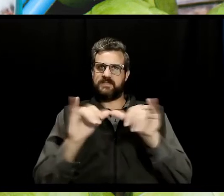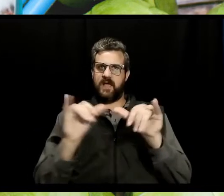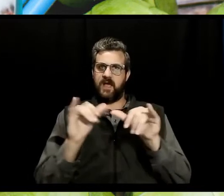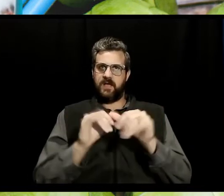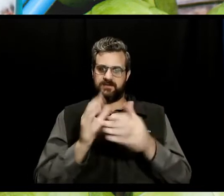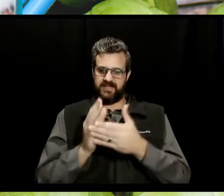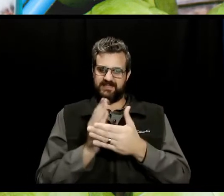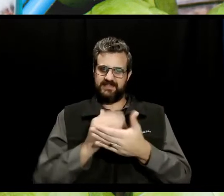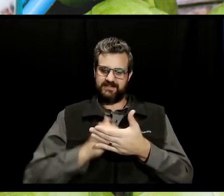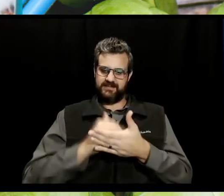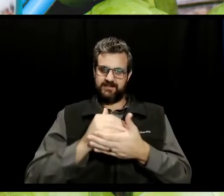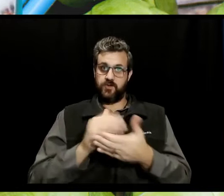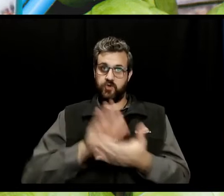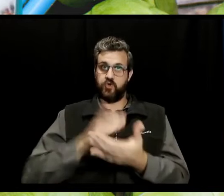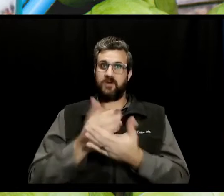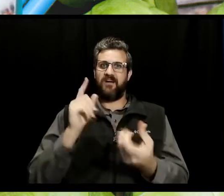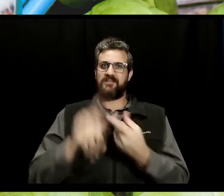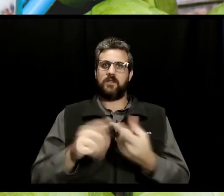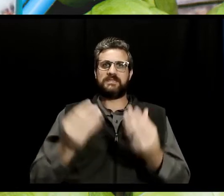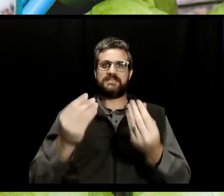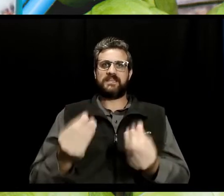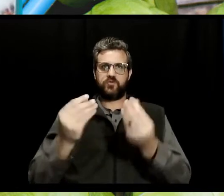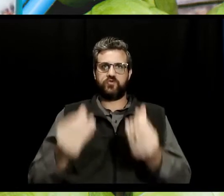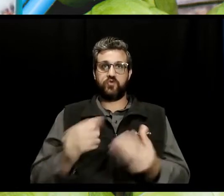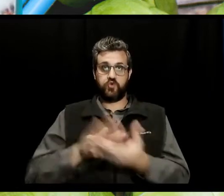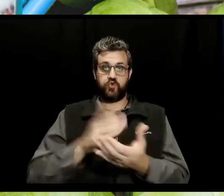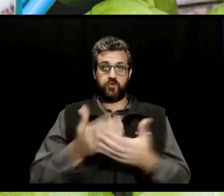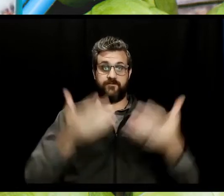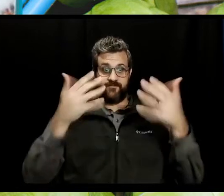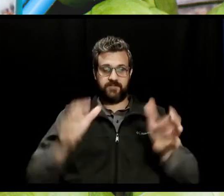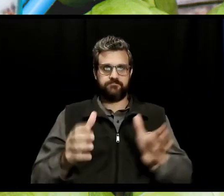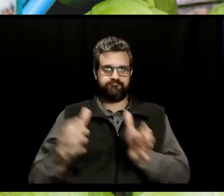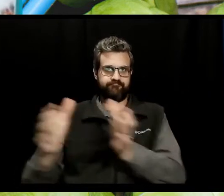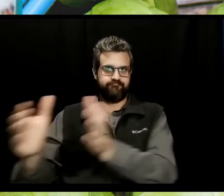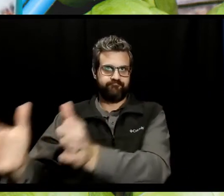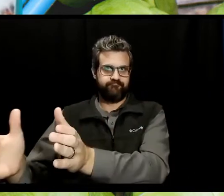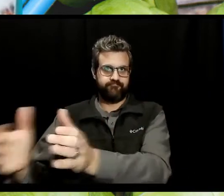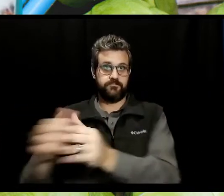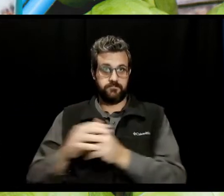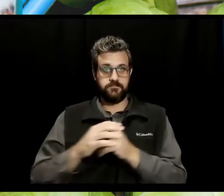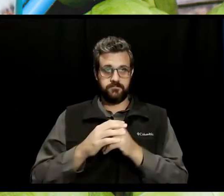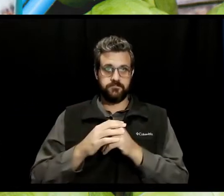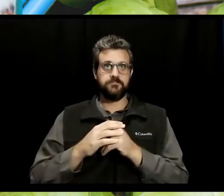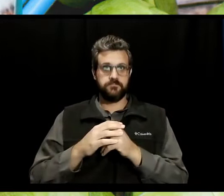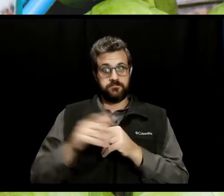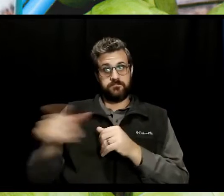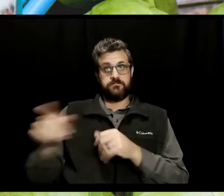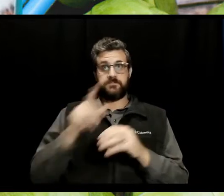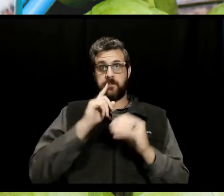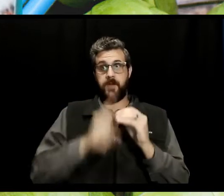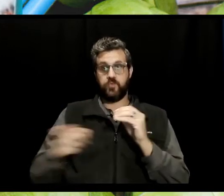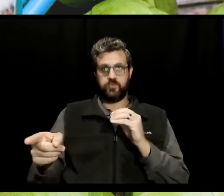tender. And our recipe also tells us to set those aside. And these are going to be added